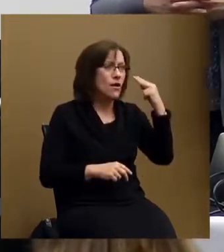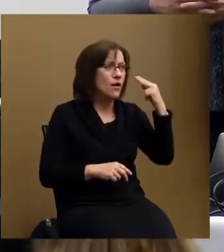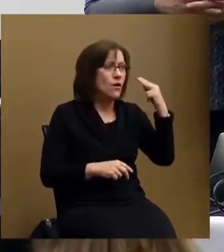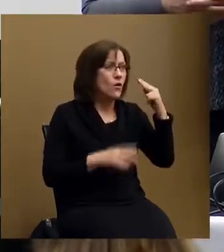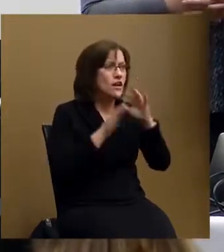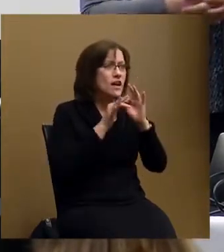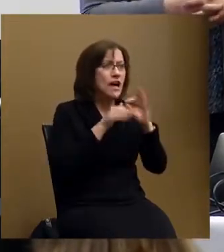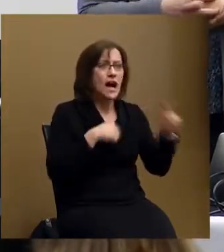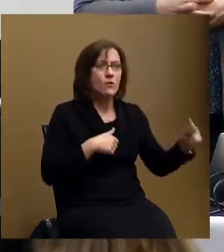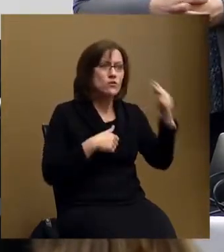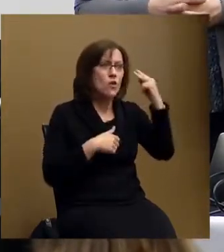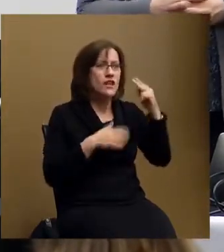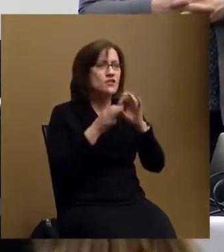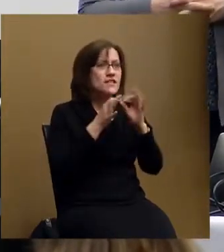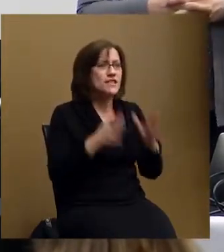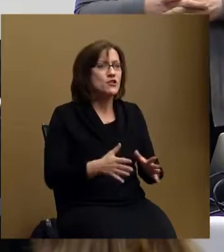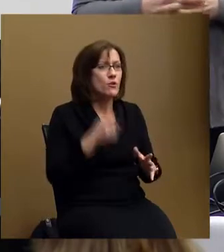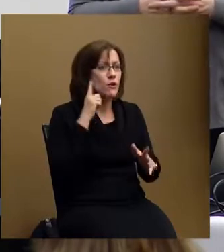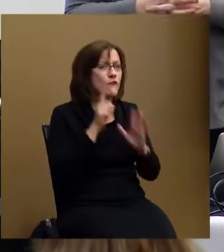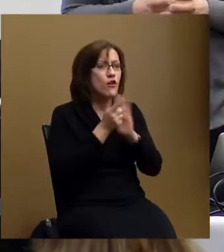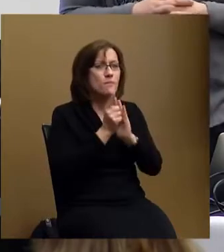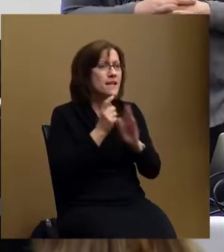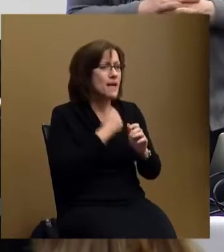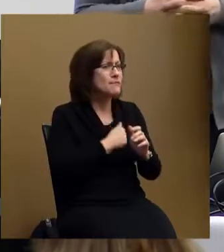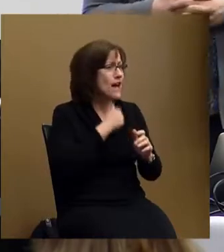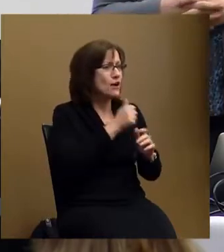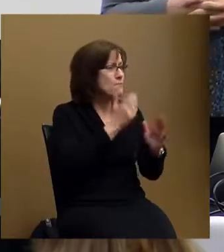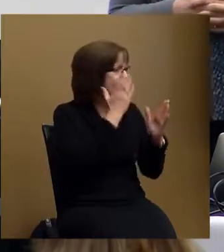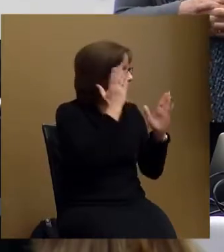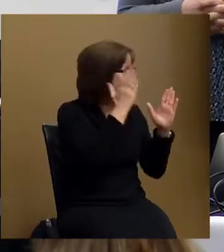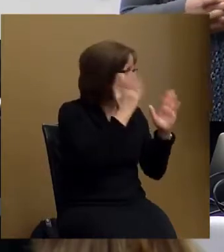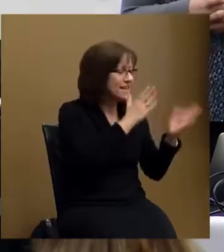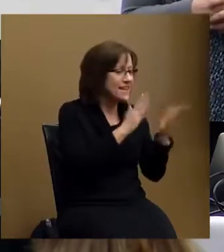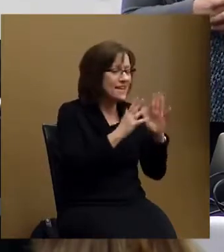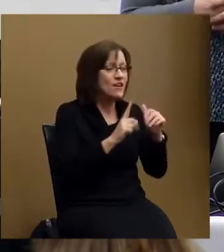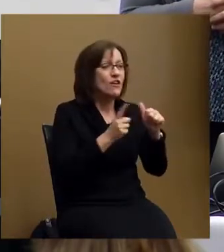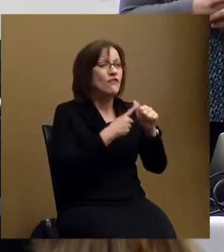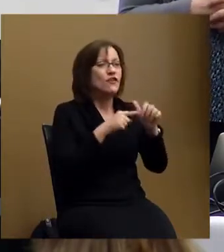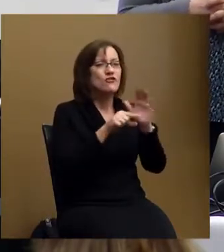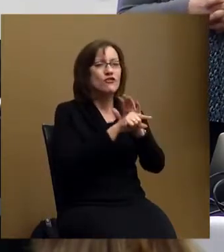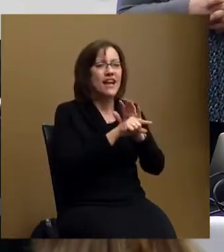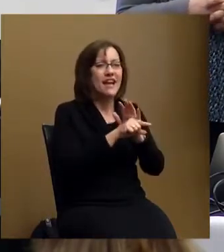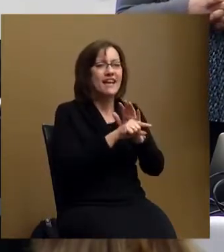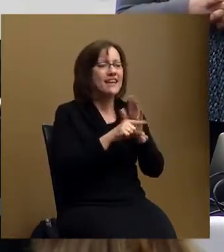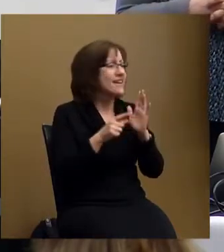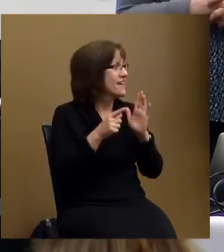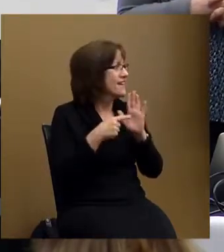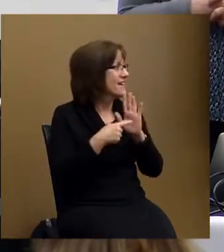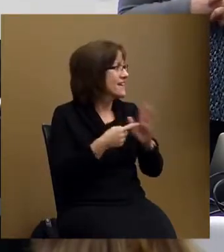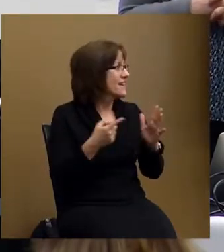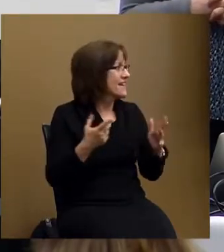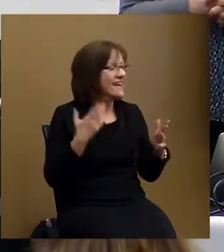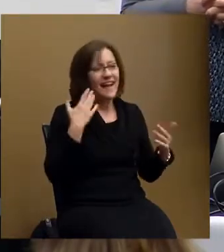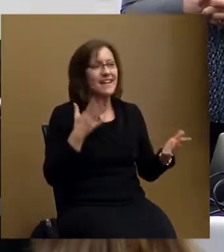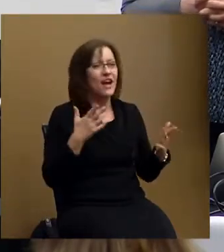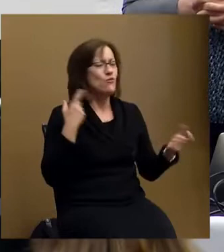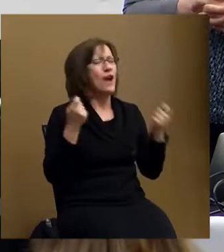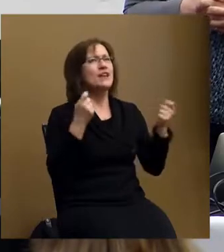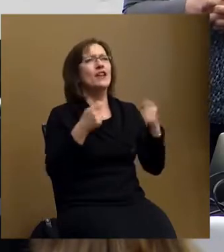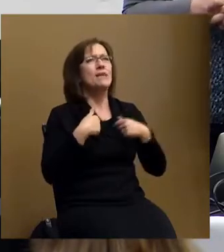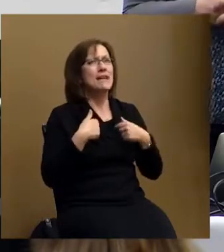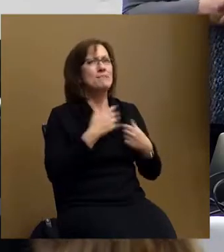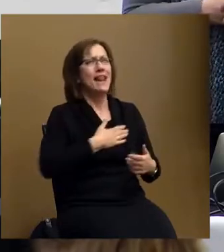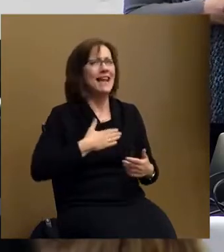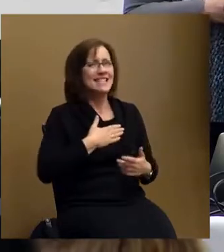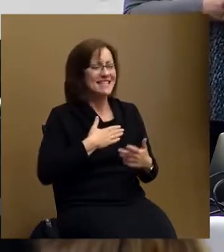was reliant on the interpreter for a minute. I'm sorry. First grade shows. I know. Regulate me,